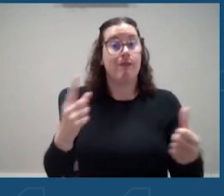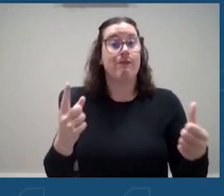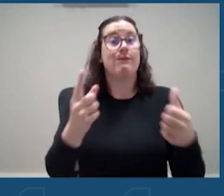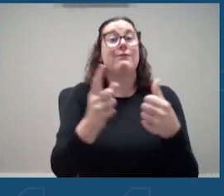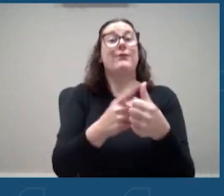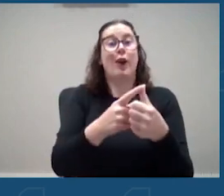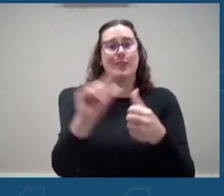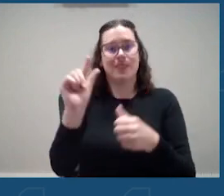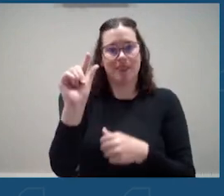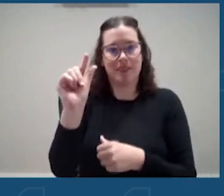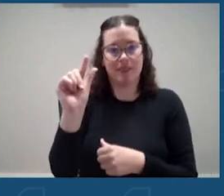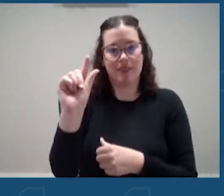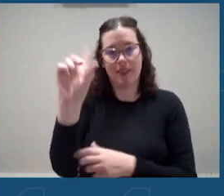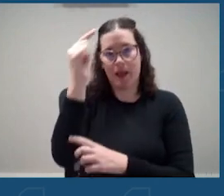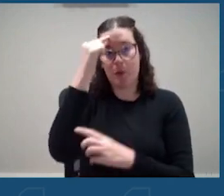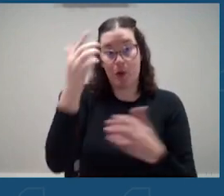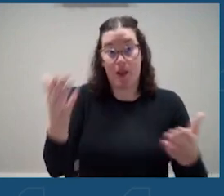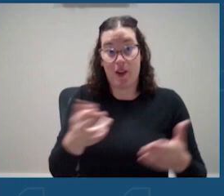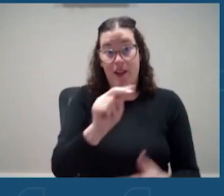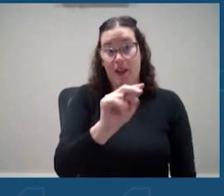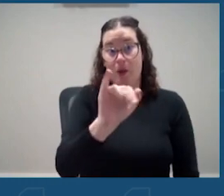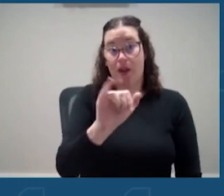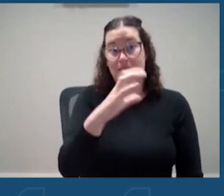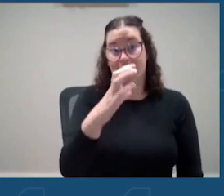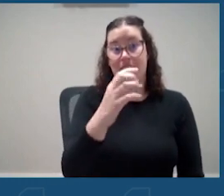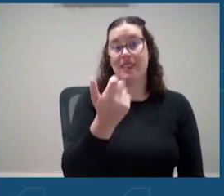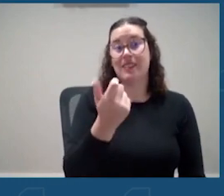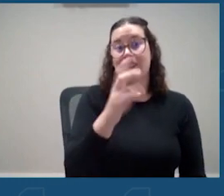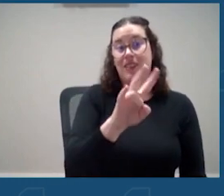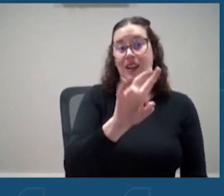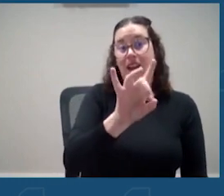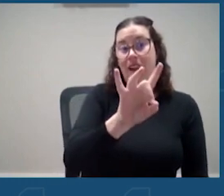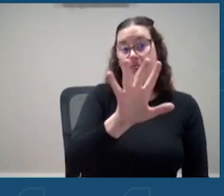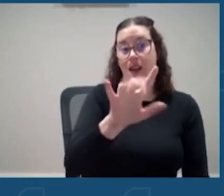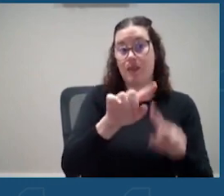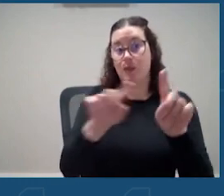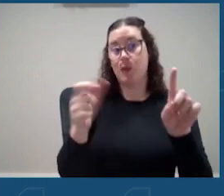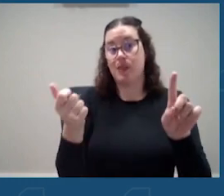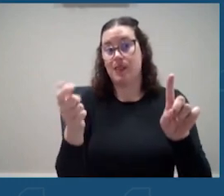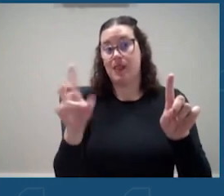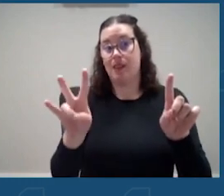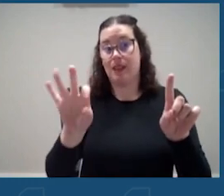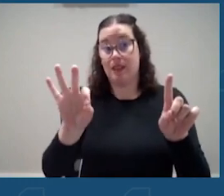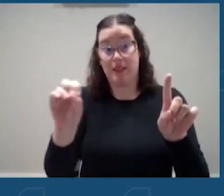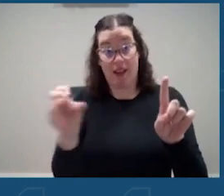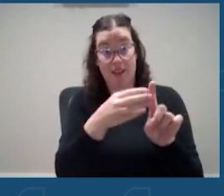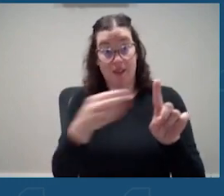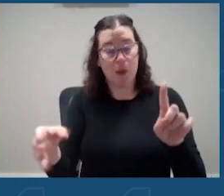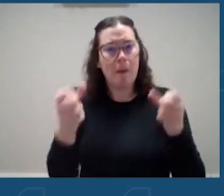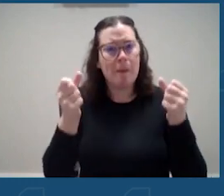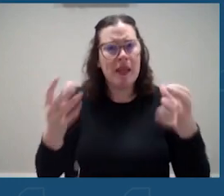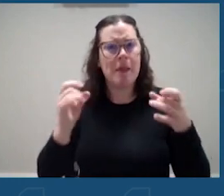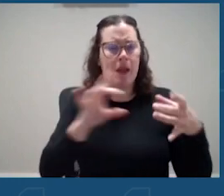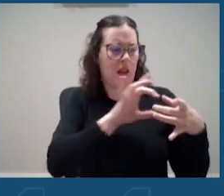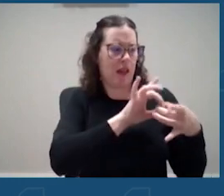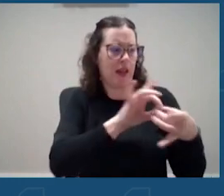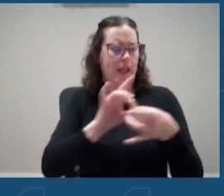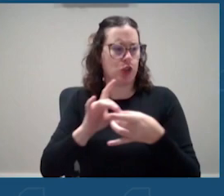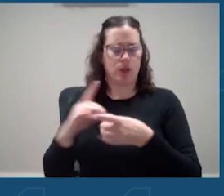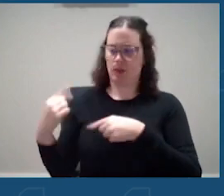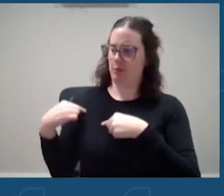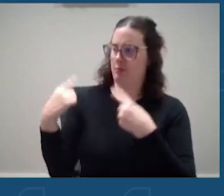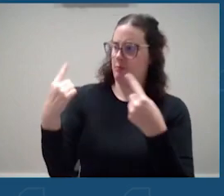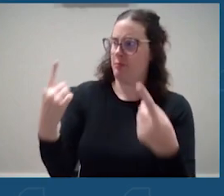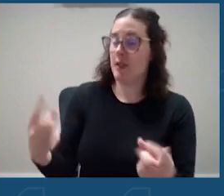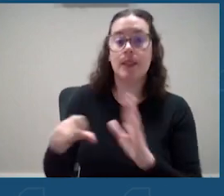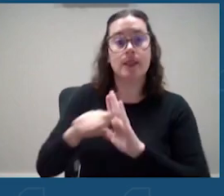from 1785 to 1790. So we can make all kinds of connections. The symbolism is glaring in why this